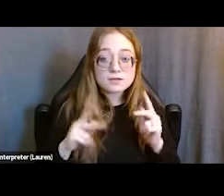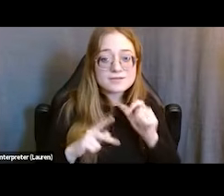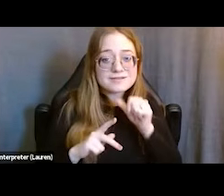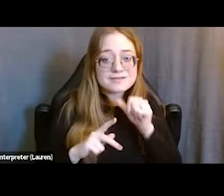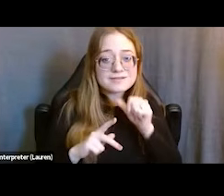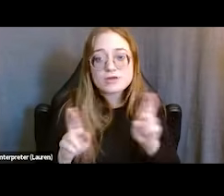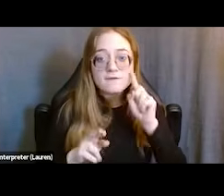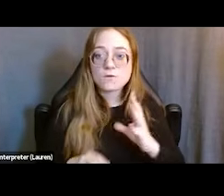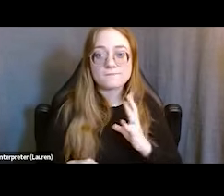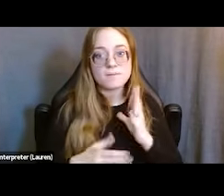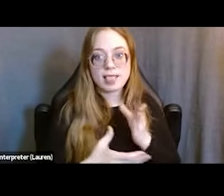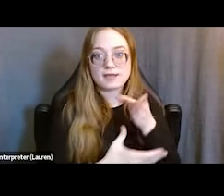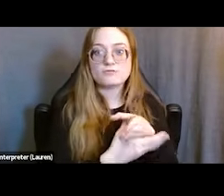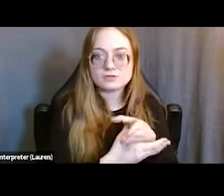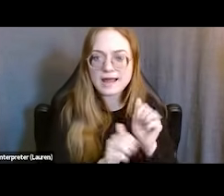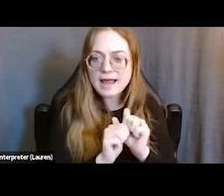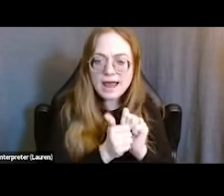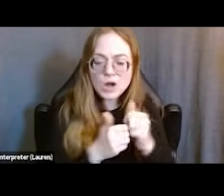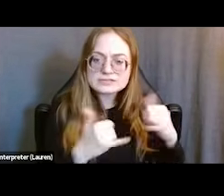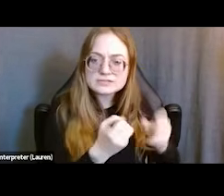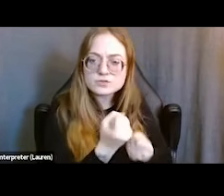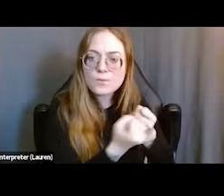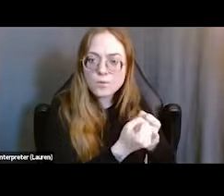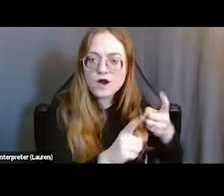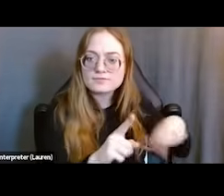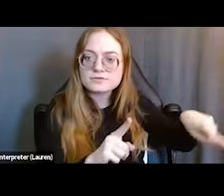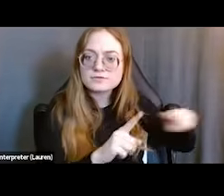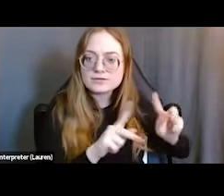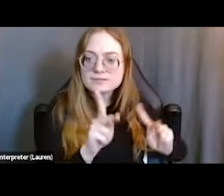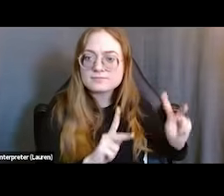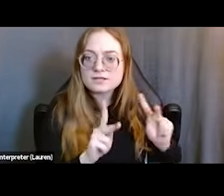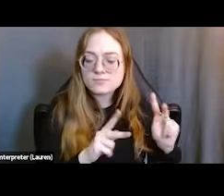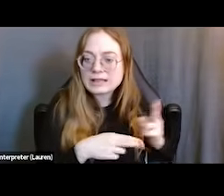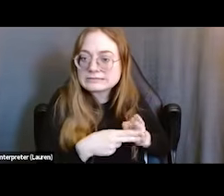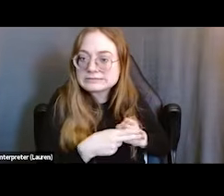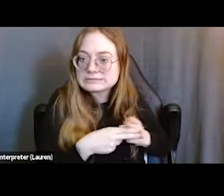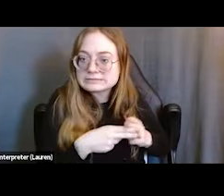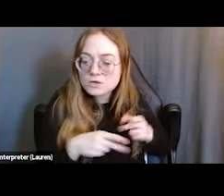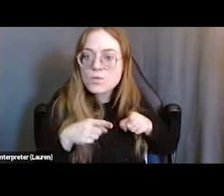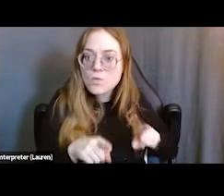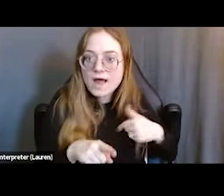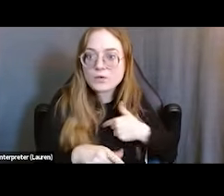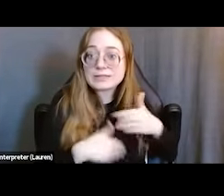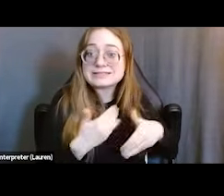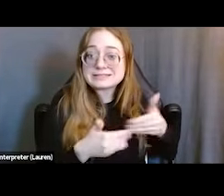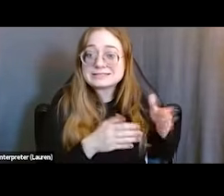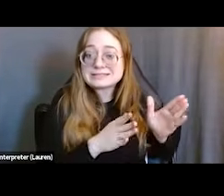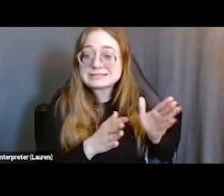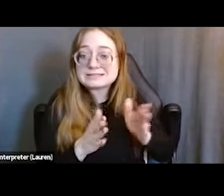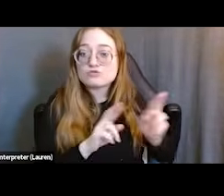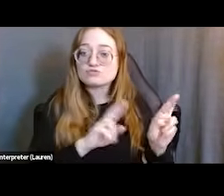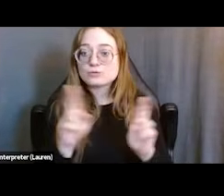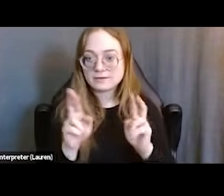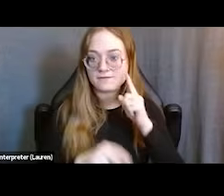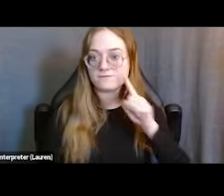formal interventions. And so how do we provide support for young people in the meantime while we're getting them ready, or while